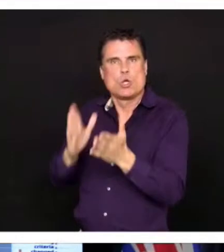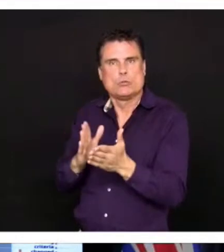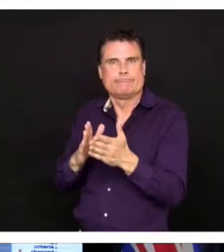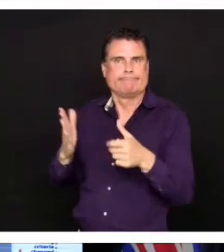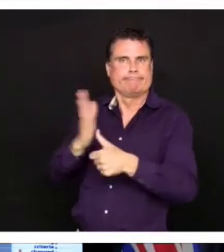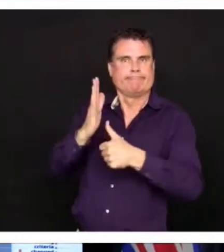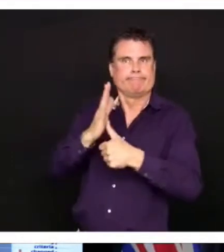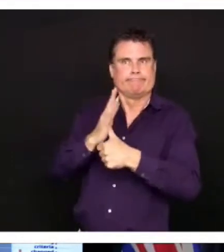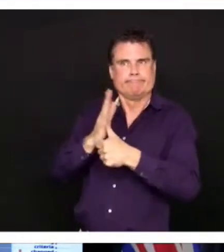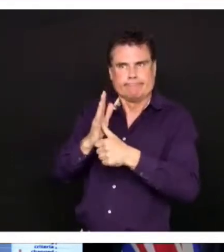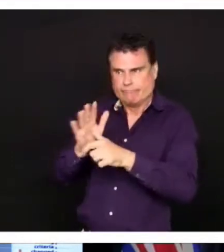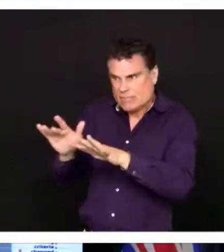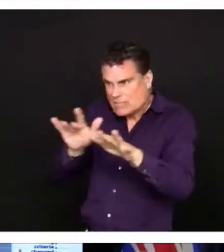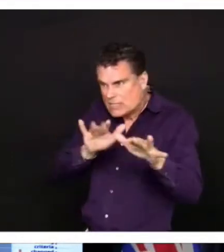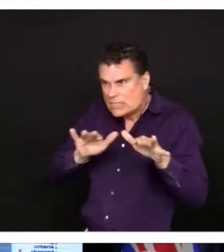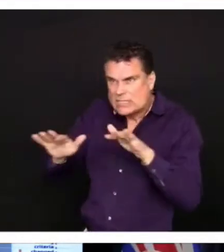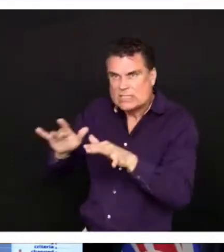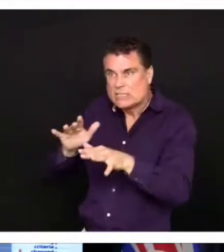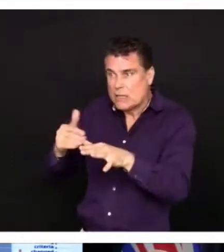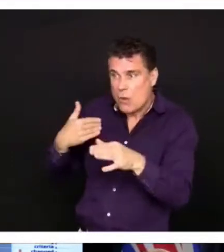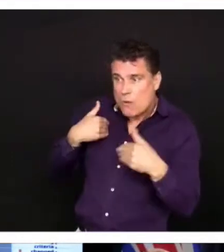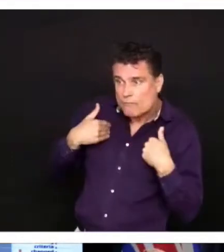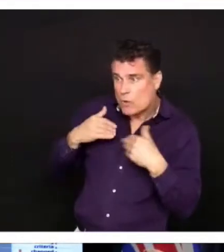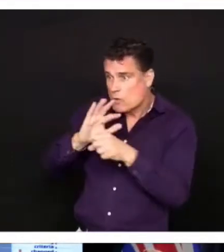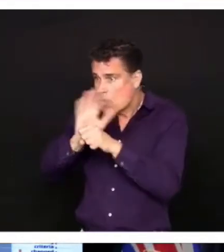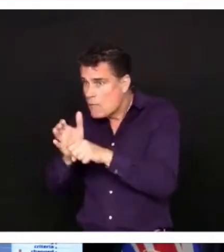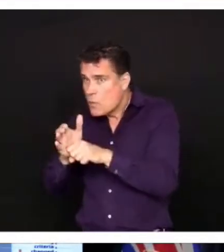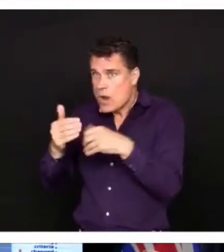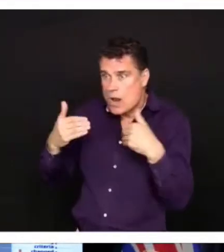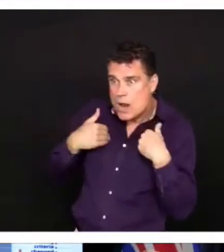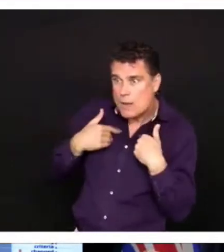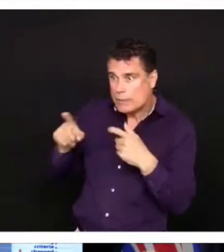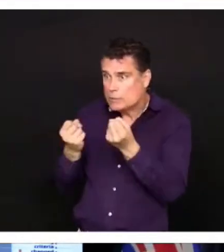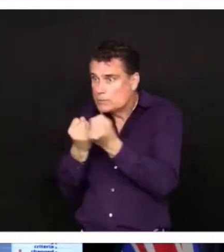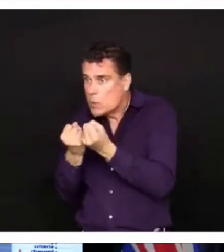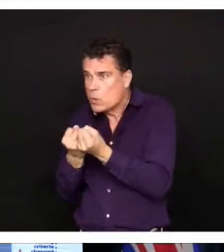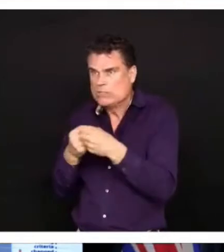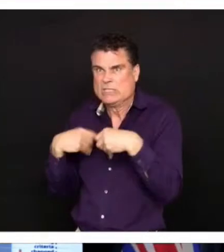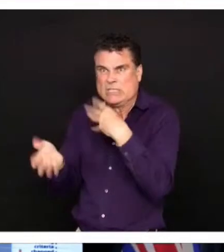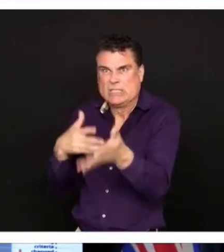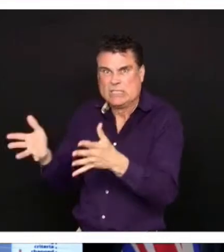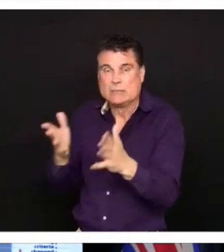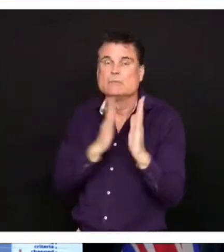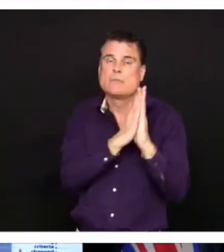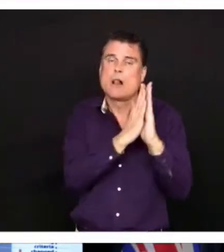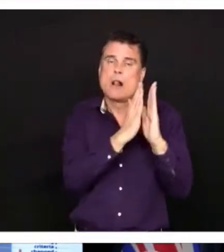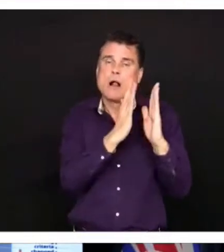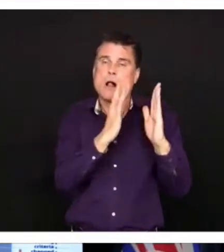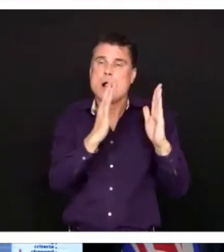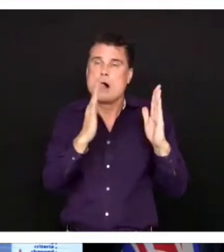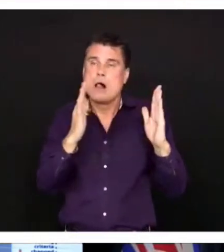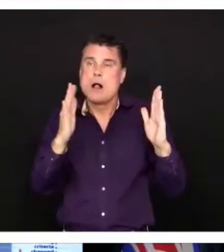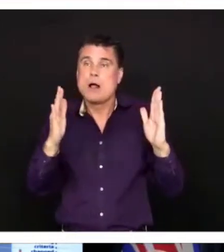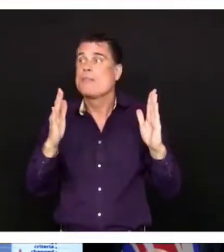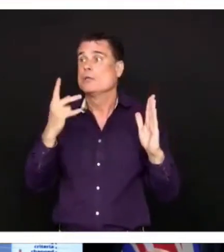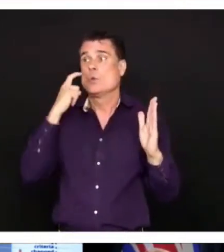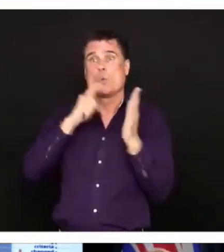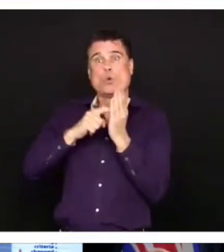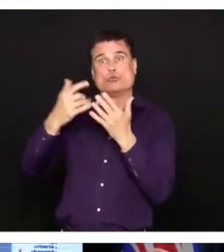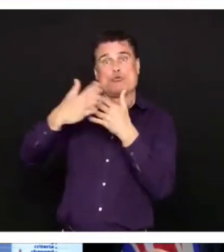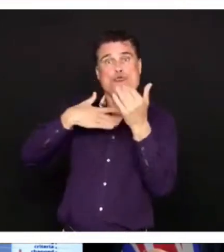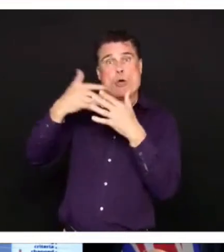area, reflects the time that we put in public health measures. So that's when we started to put in those measures